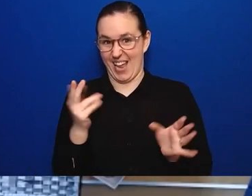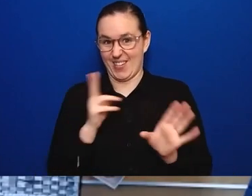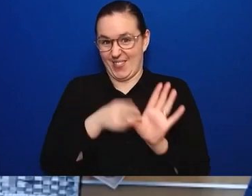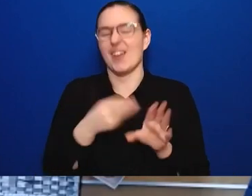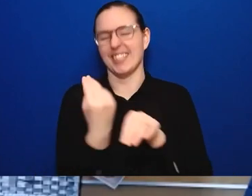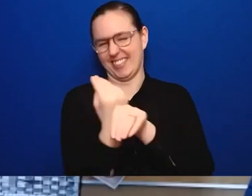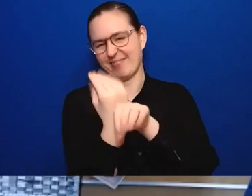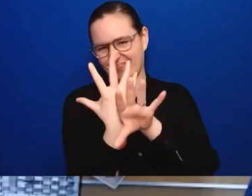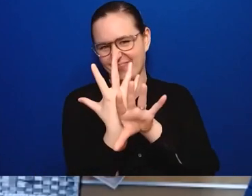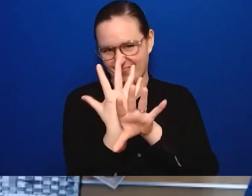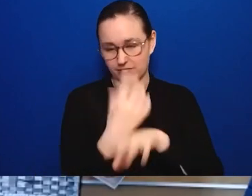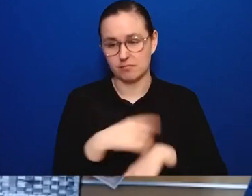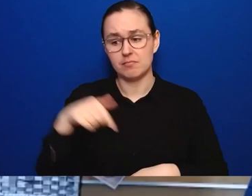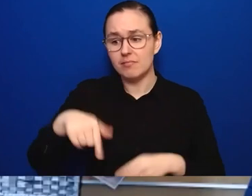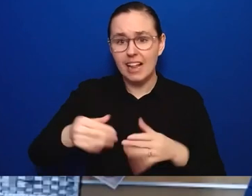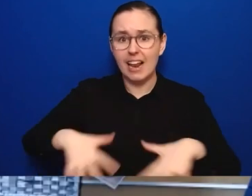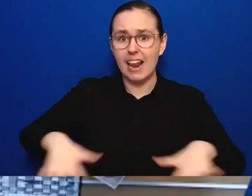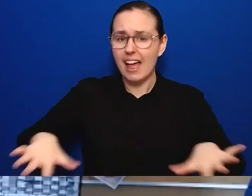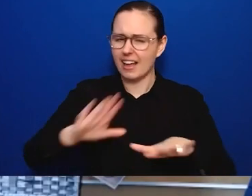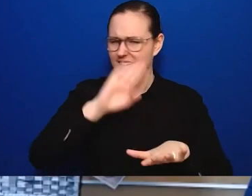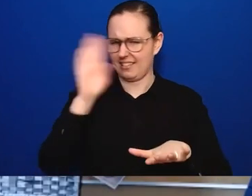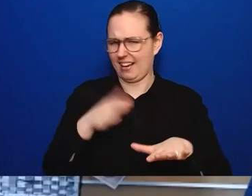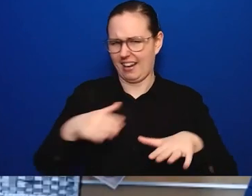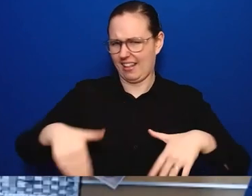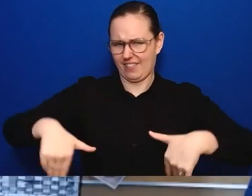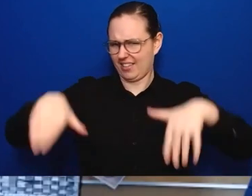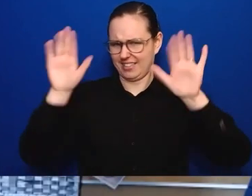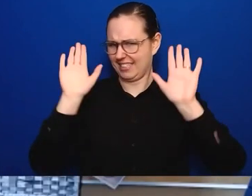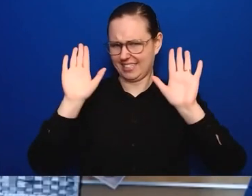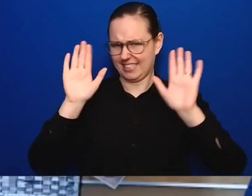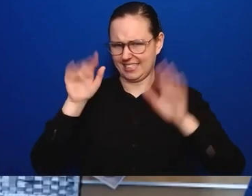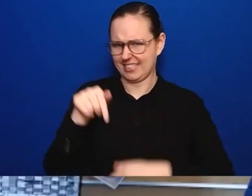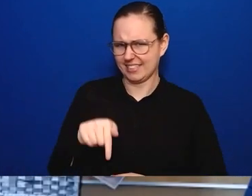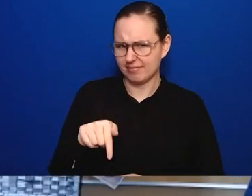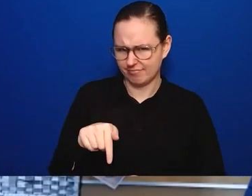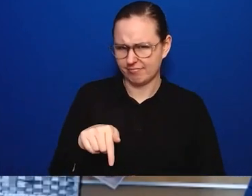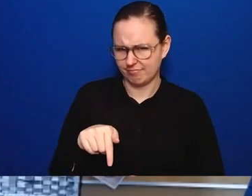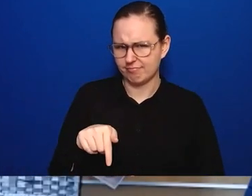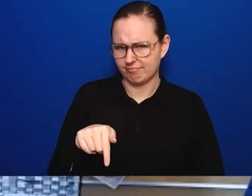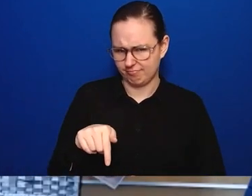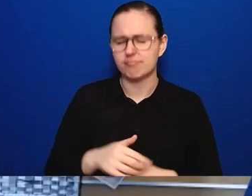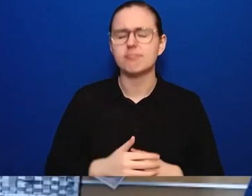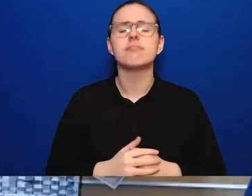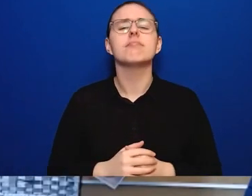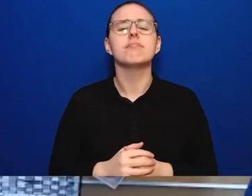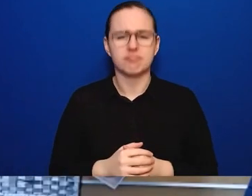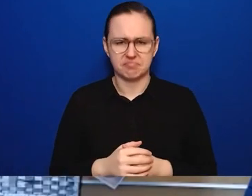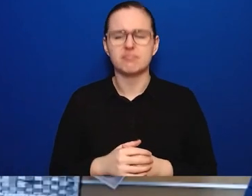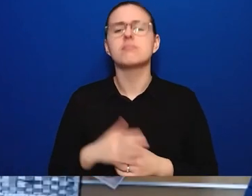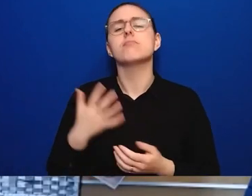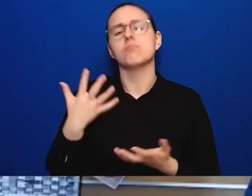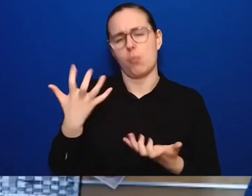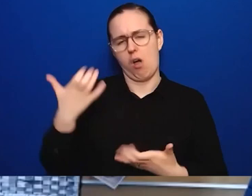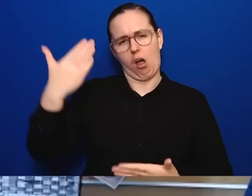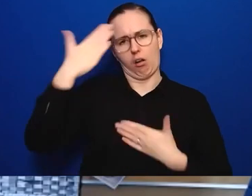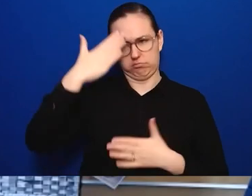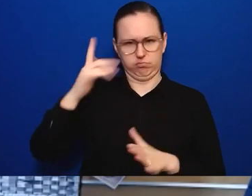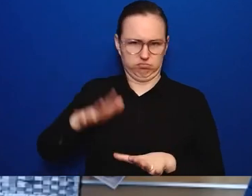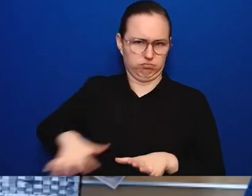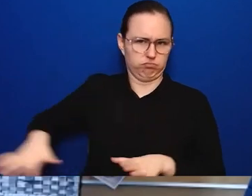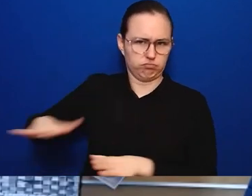of the Tlaitlitene. As the collective work leading to this new funding announcement of